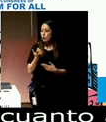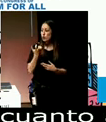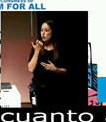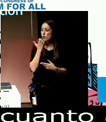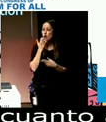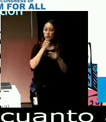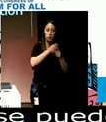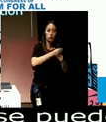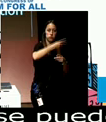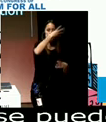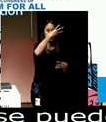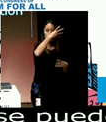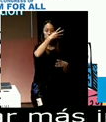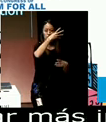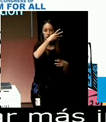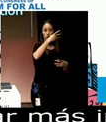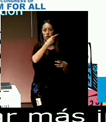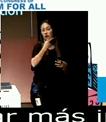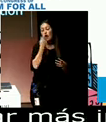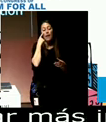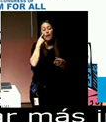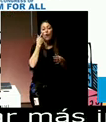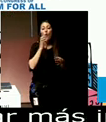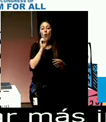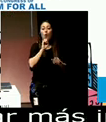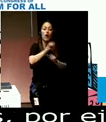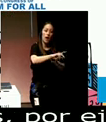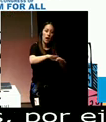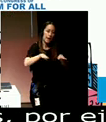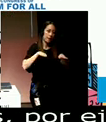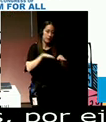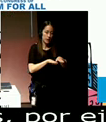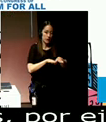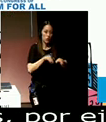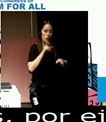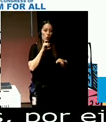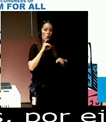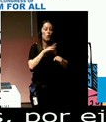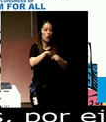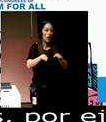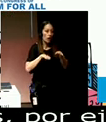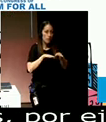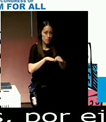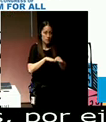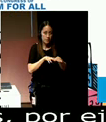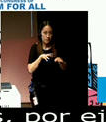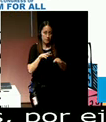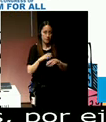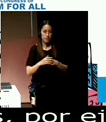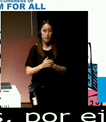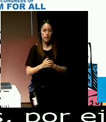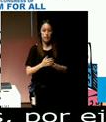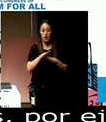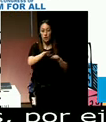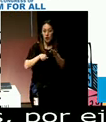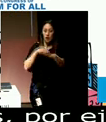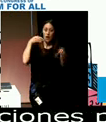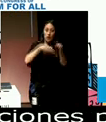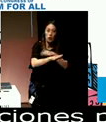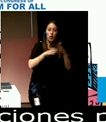parking places that are available to disabled people. Those information